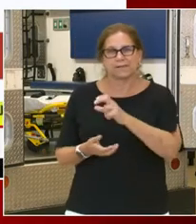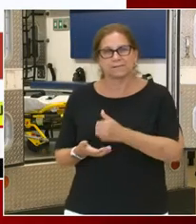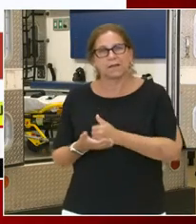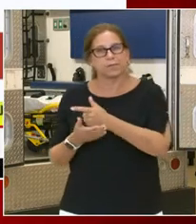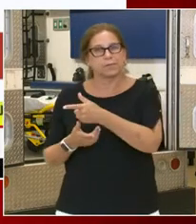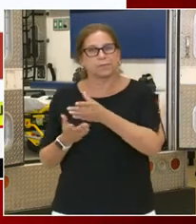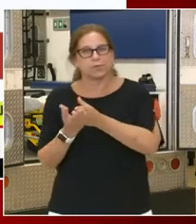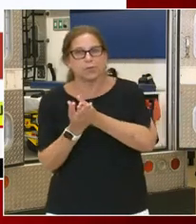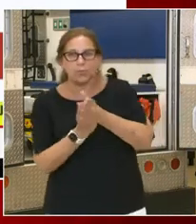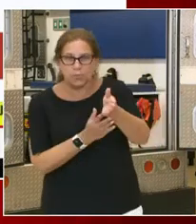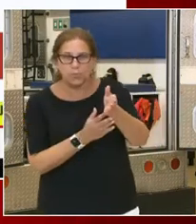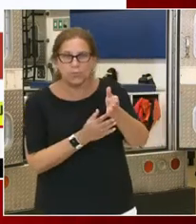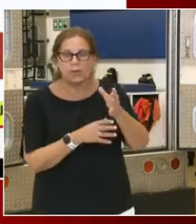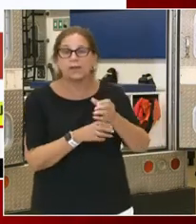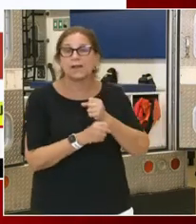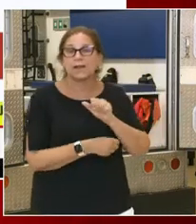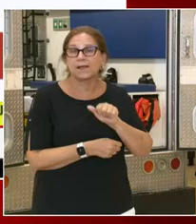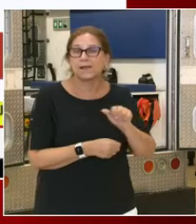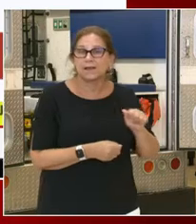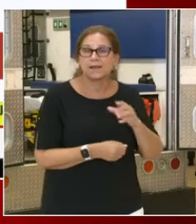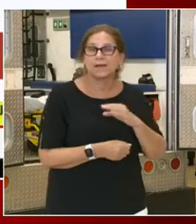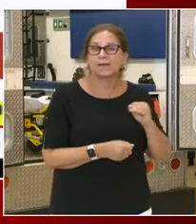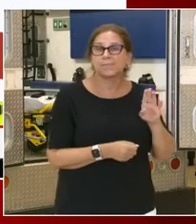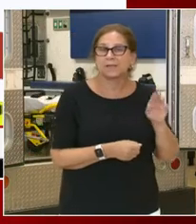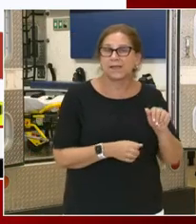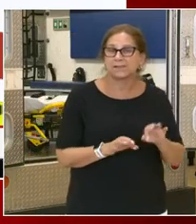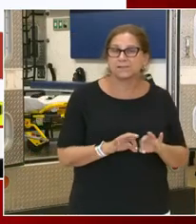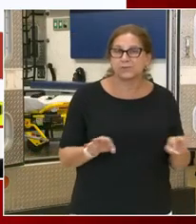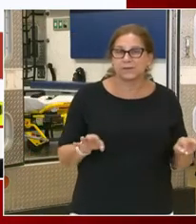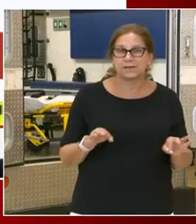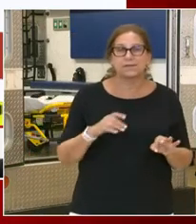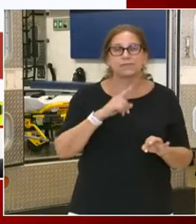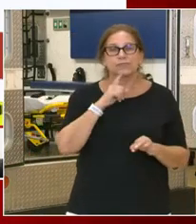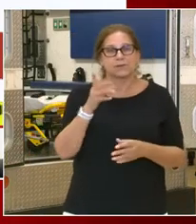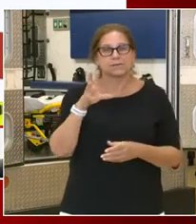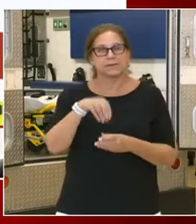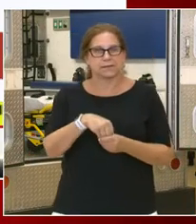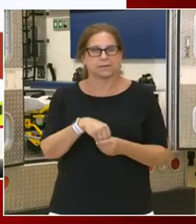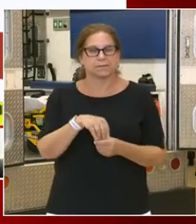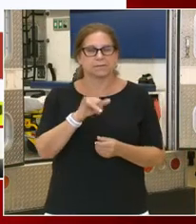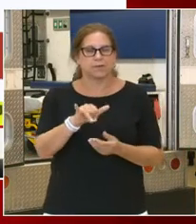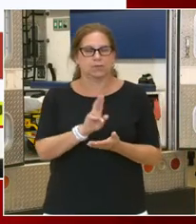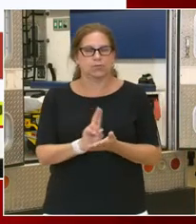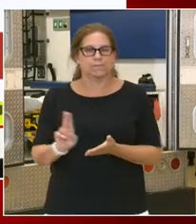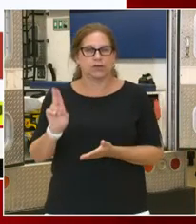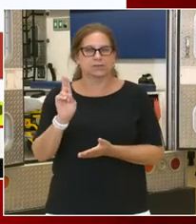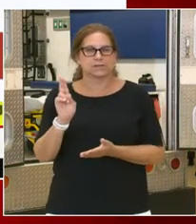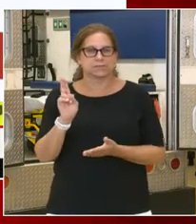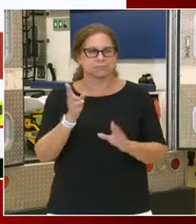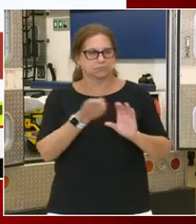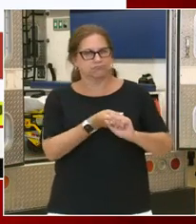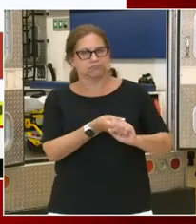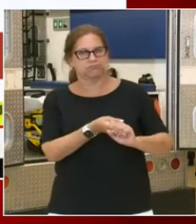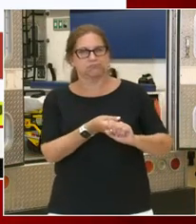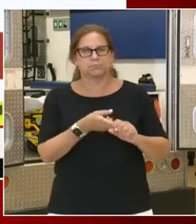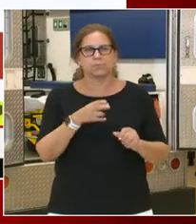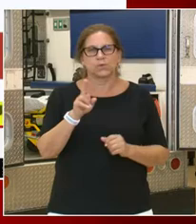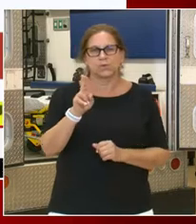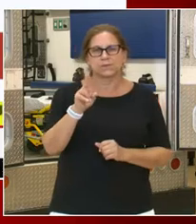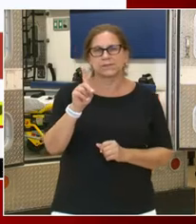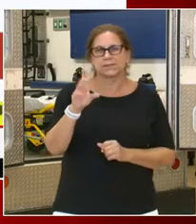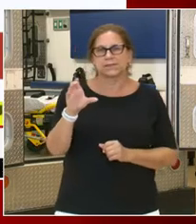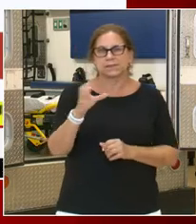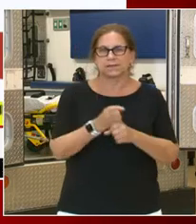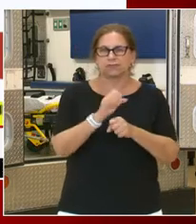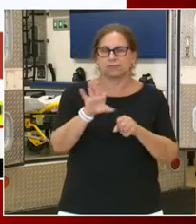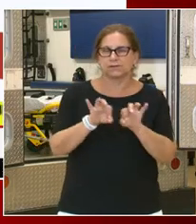we are putting additional money into the University of the District of Columbia to support students as well as they persist through their associates